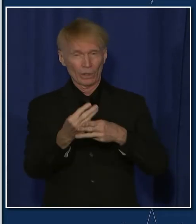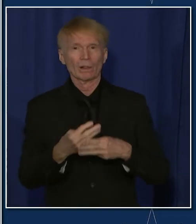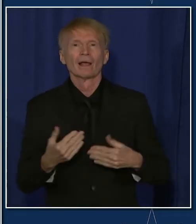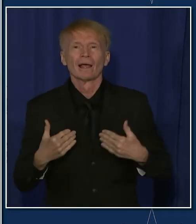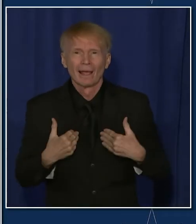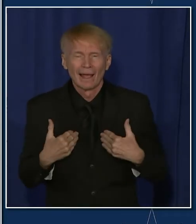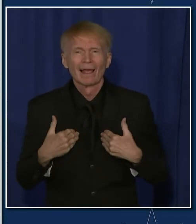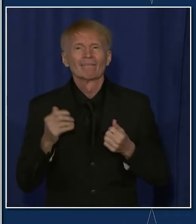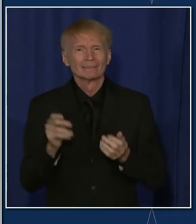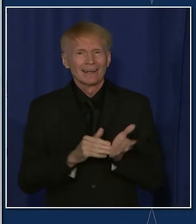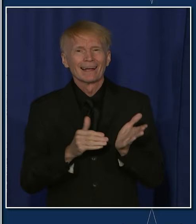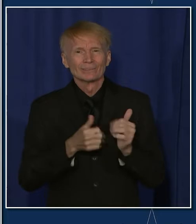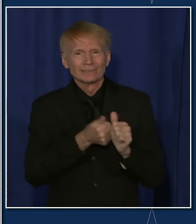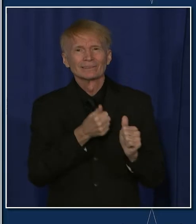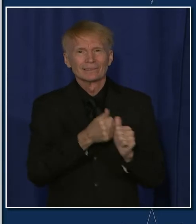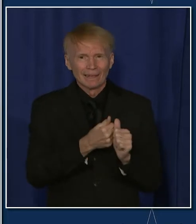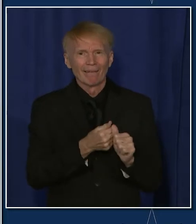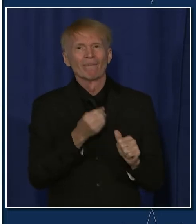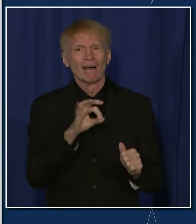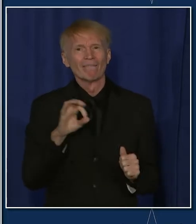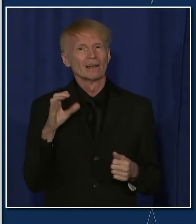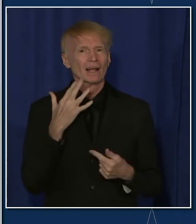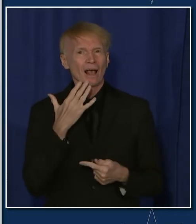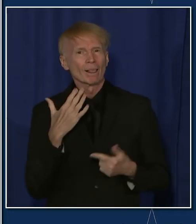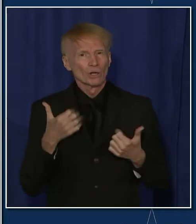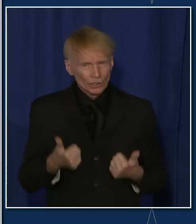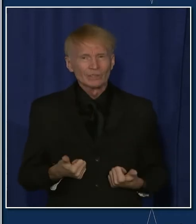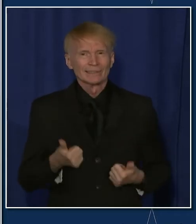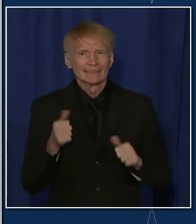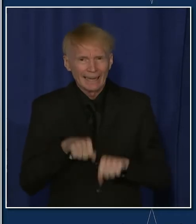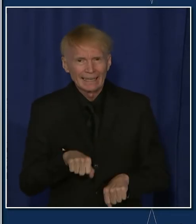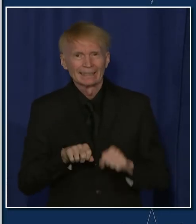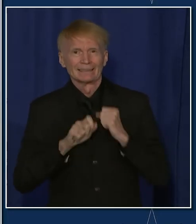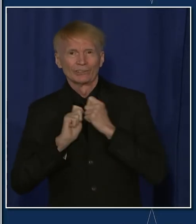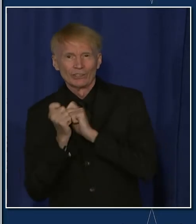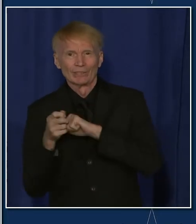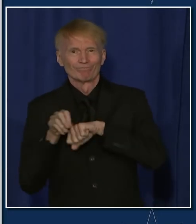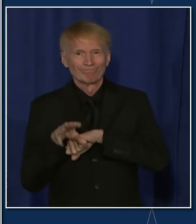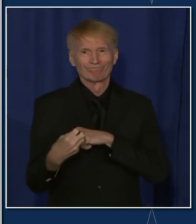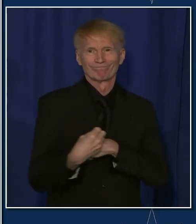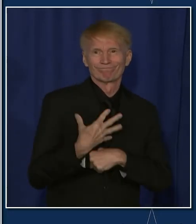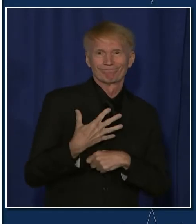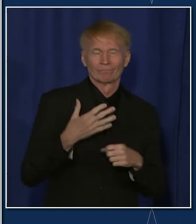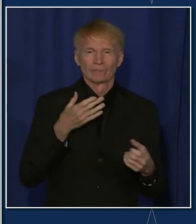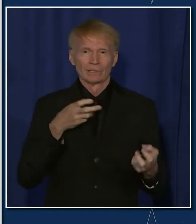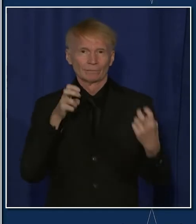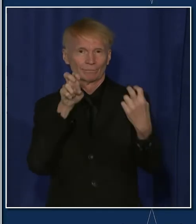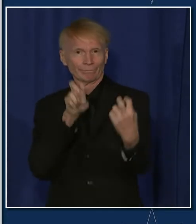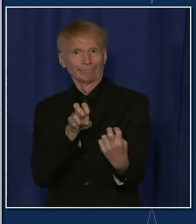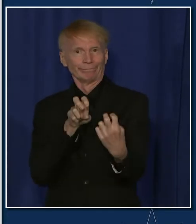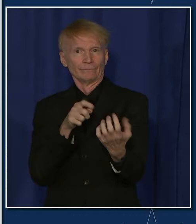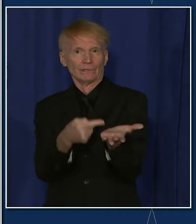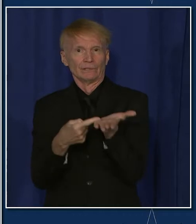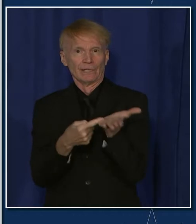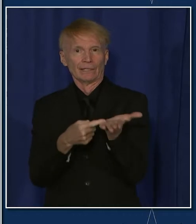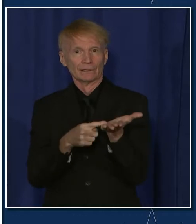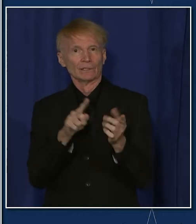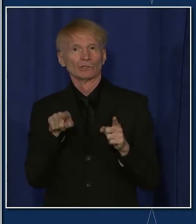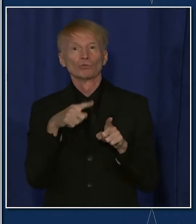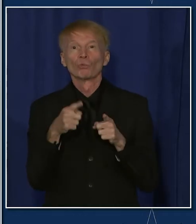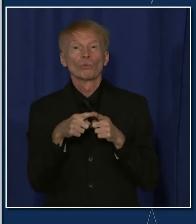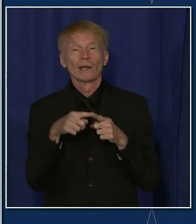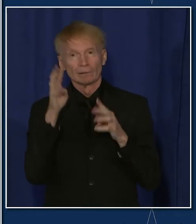providers of color that are changing the face of the healthcare industry by not only sitting at the table when the vaccine is